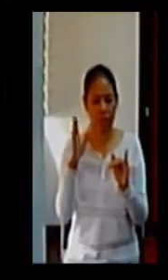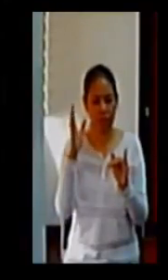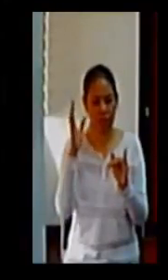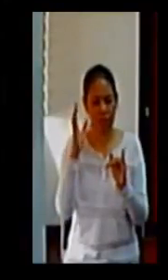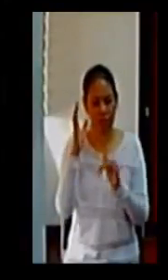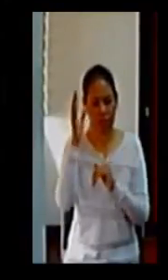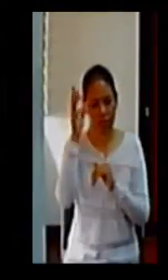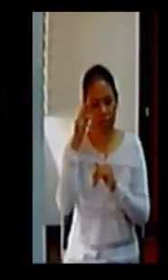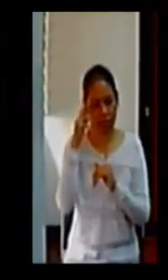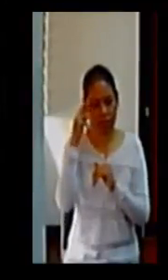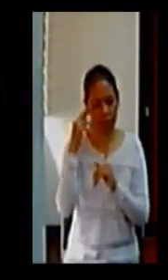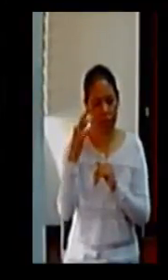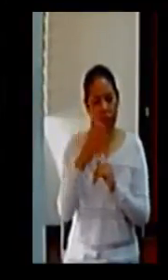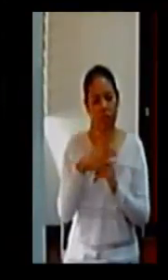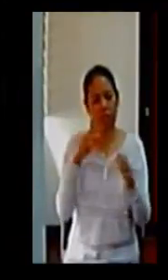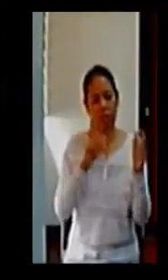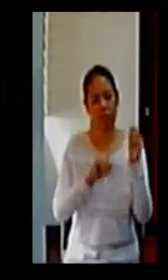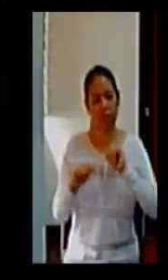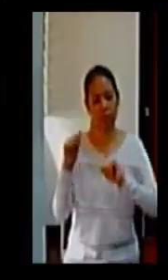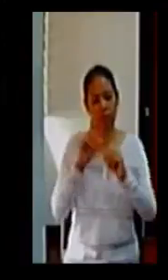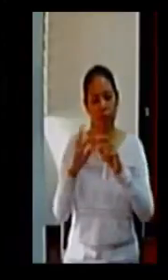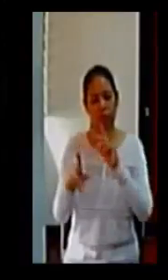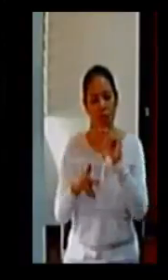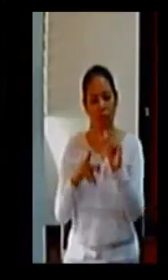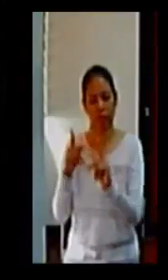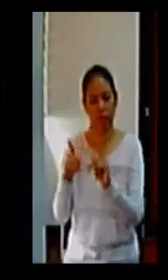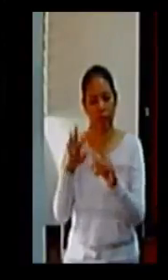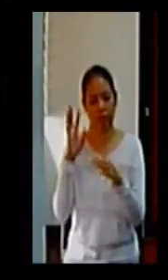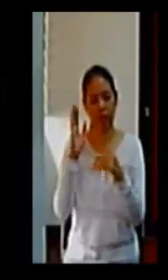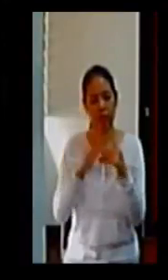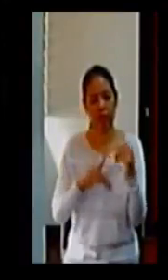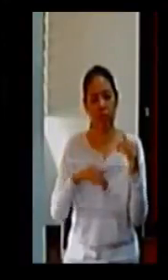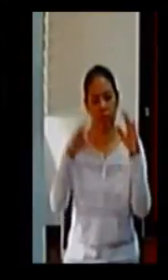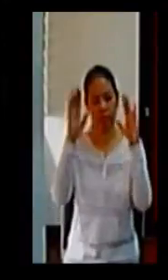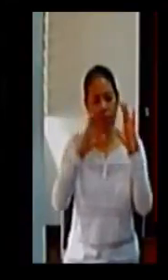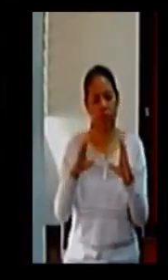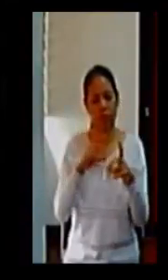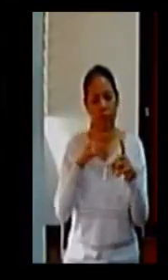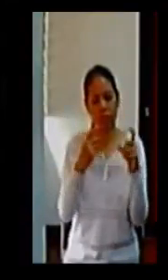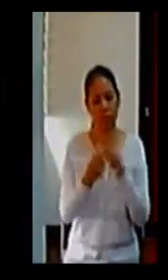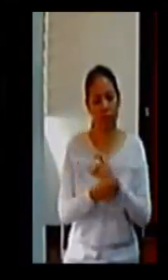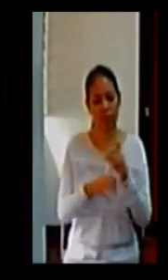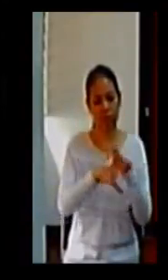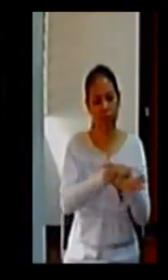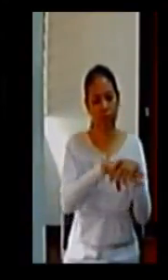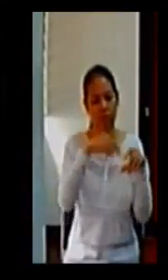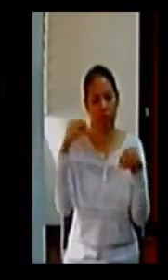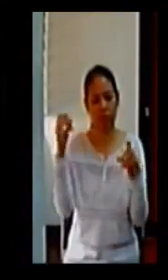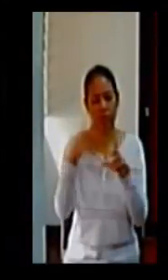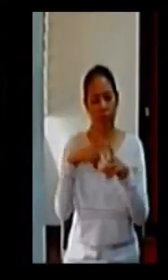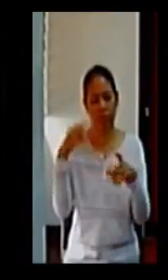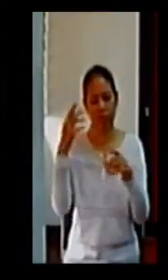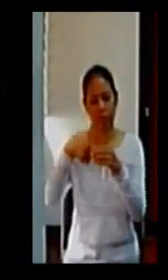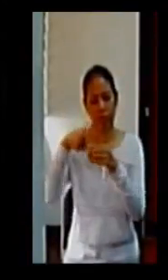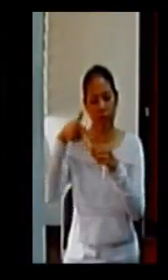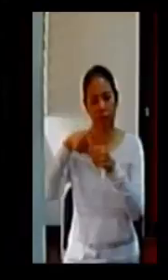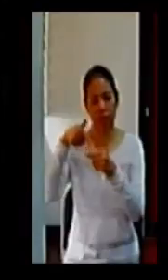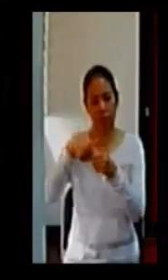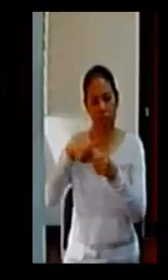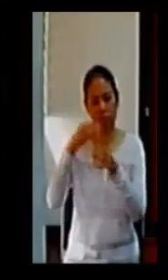government rather than by the climate change caused by the emission of gasoline. Thank you.